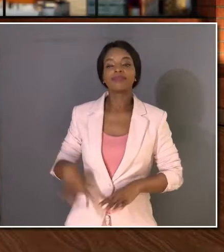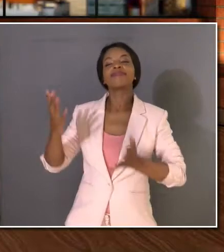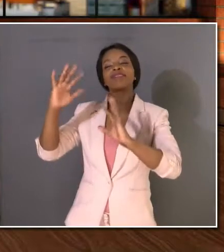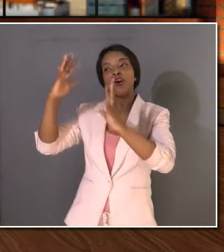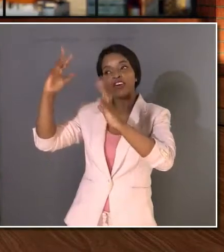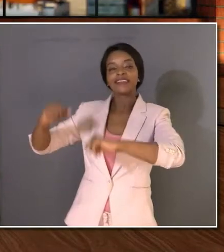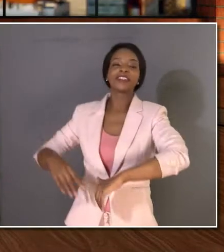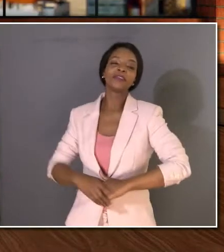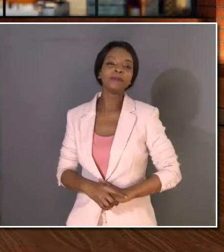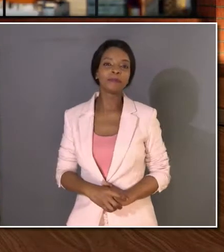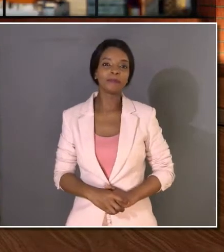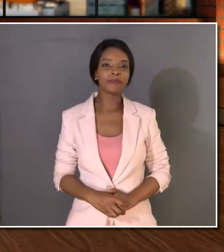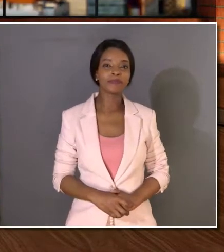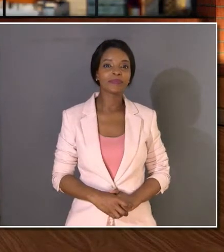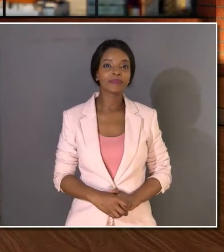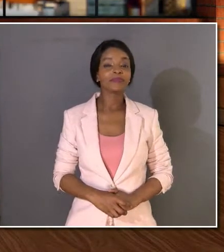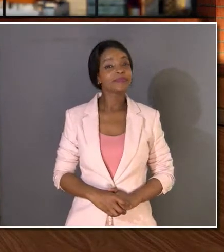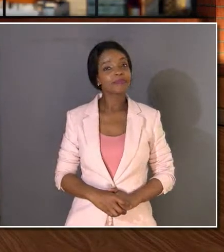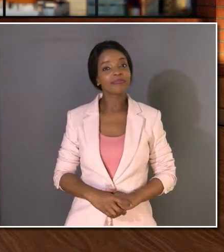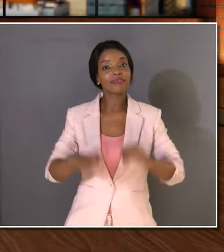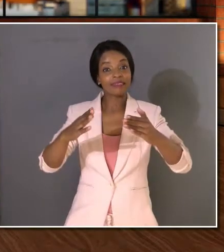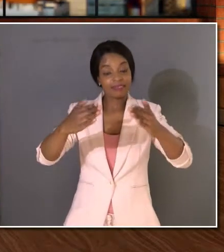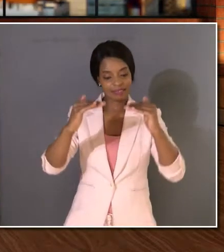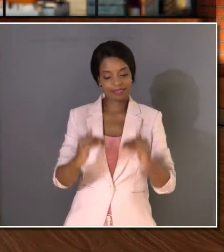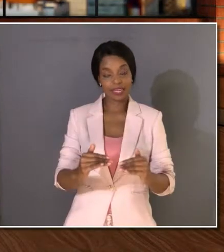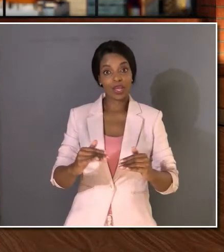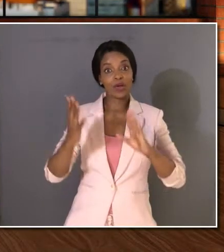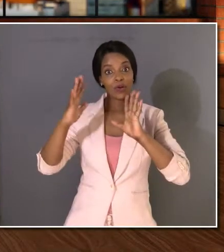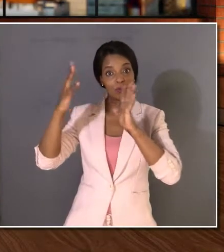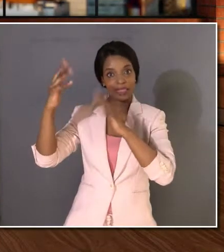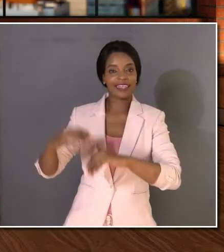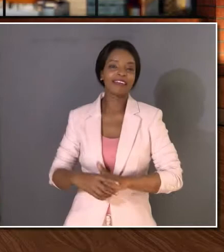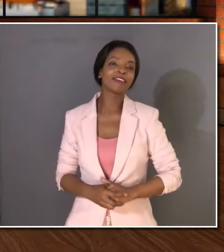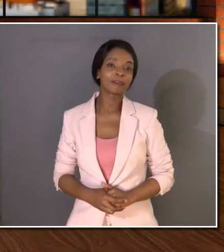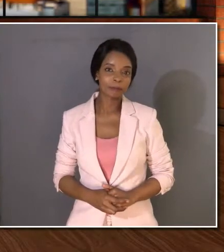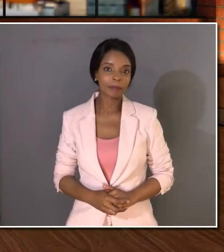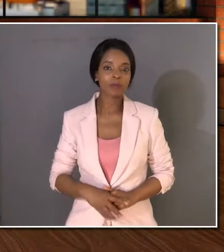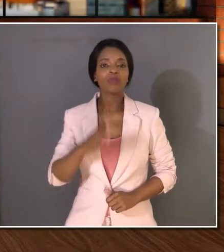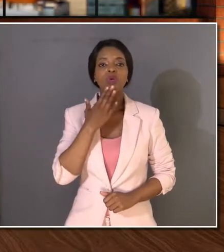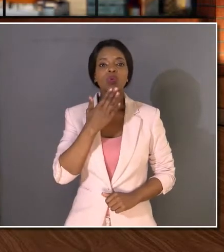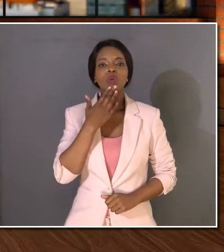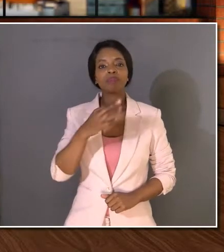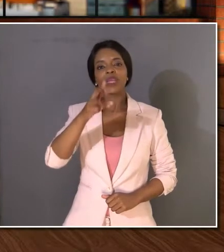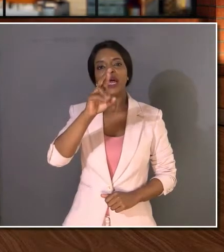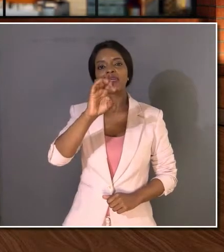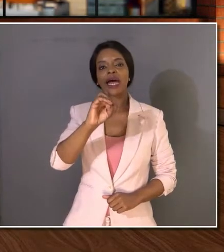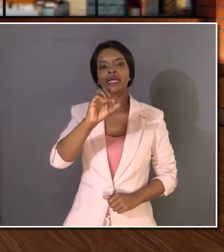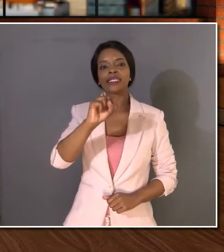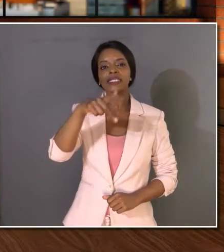Congrats. And also well done to Respo Mobile